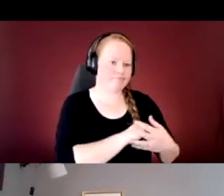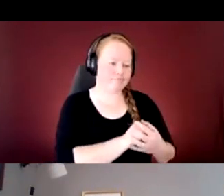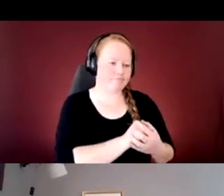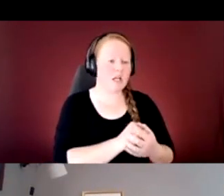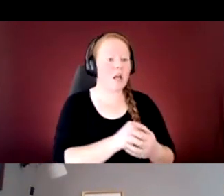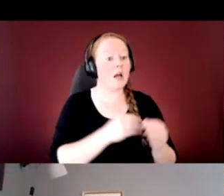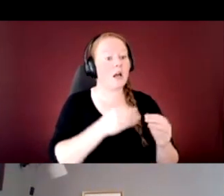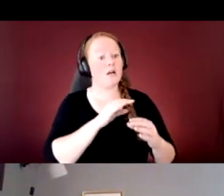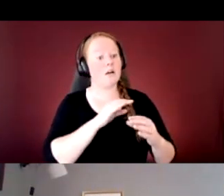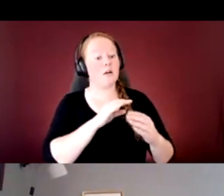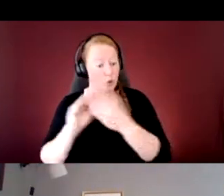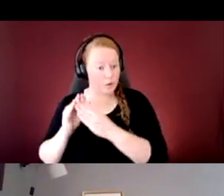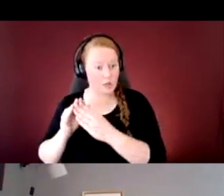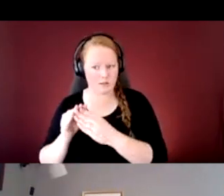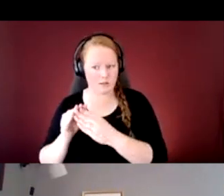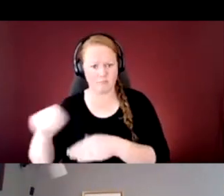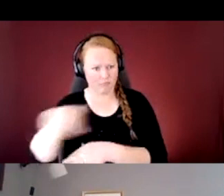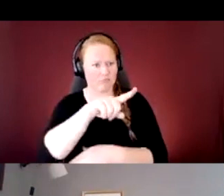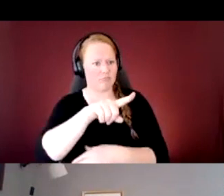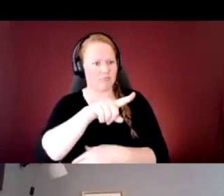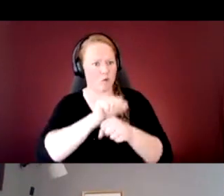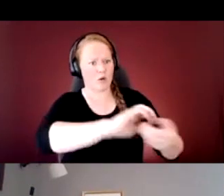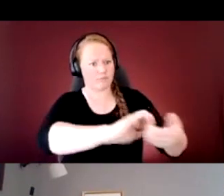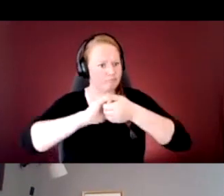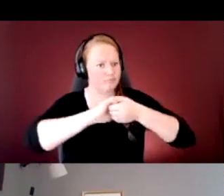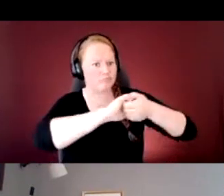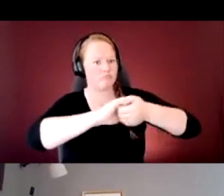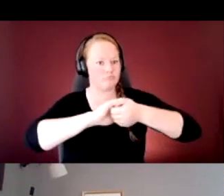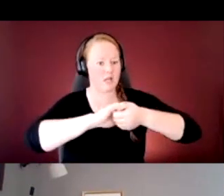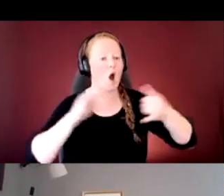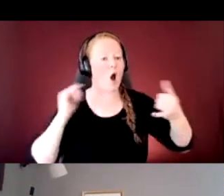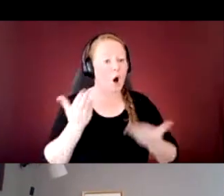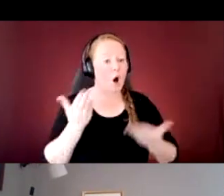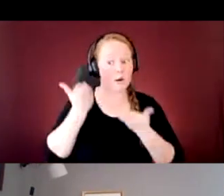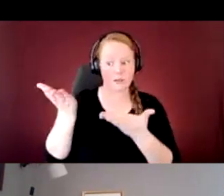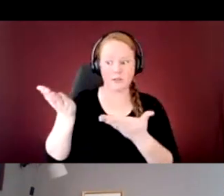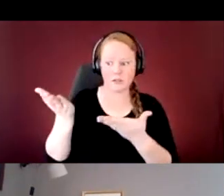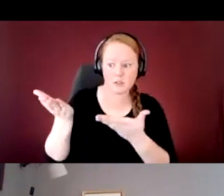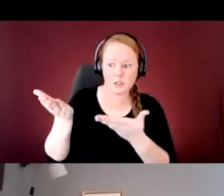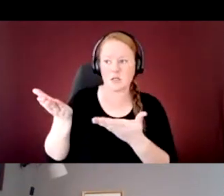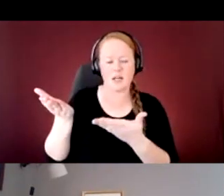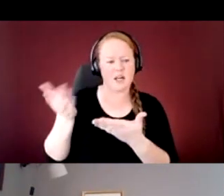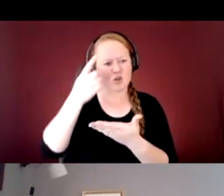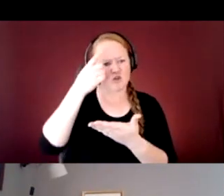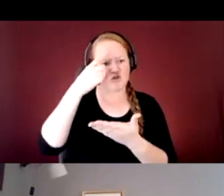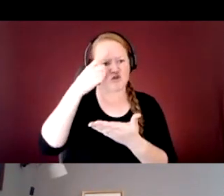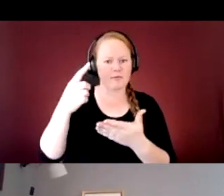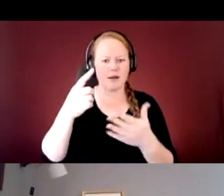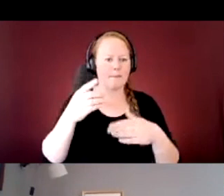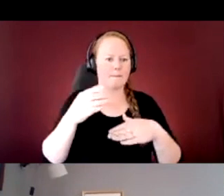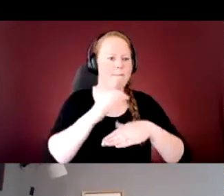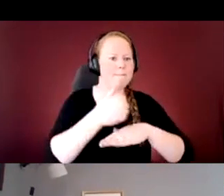collaboratively and put together these recommendations to lay the framework for the same kind of